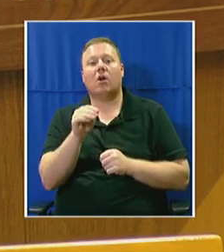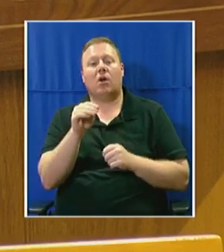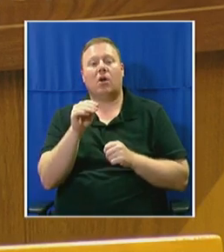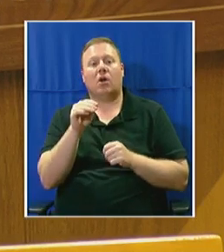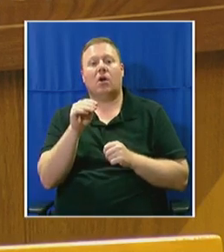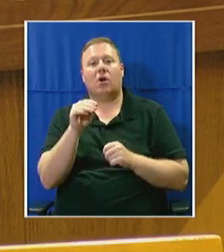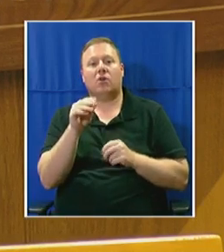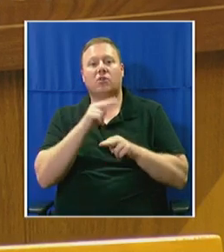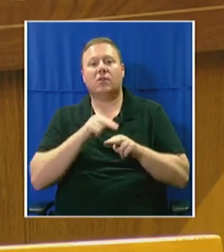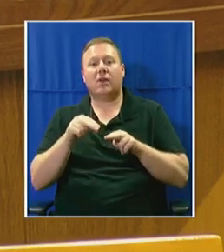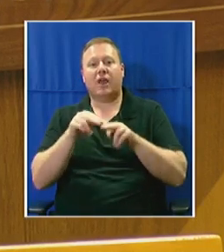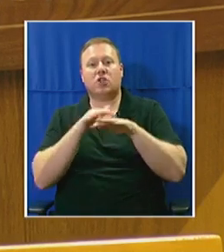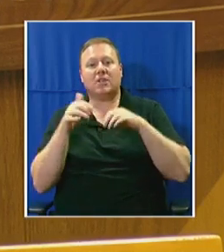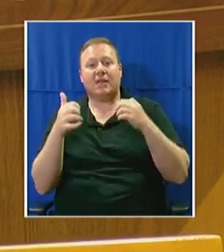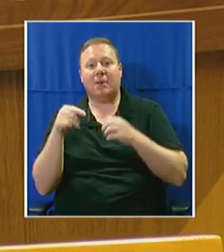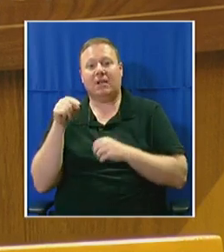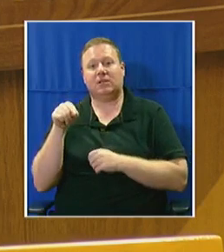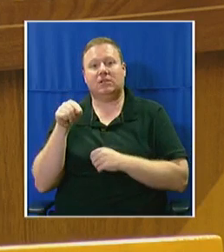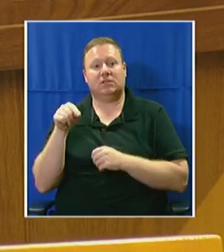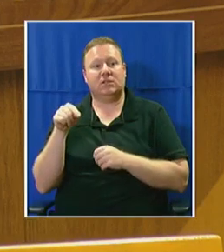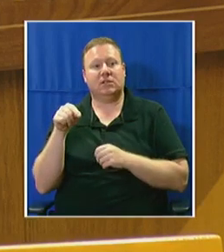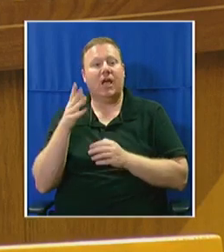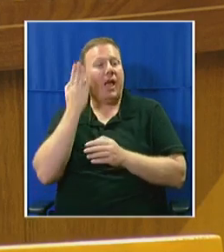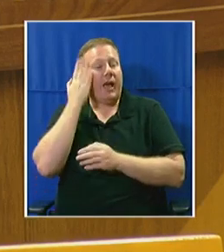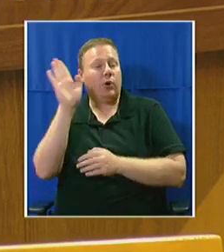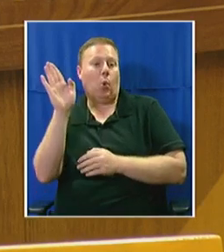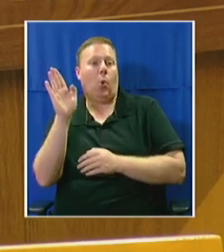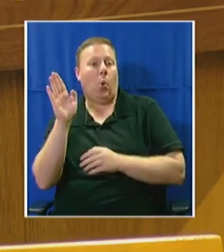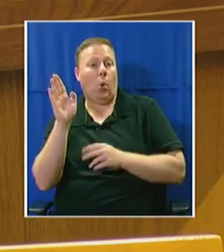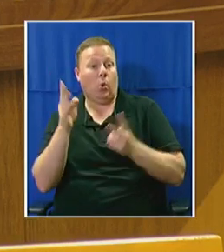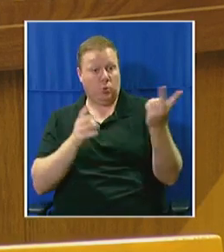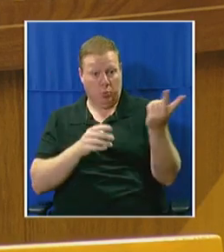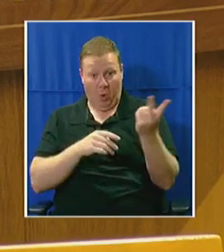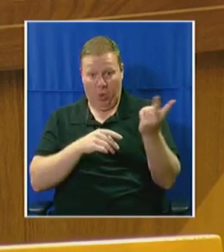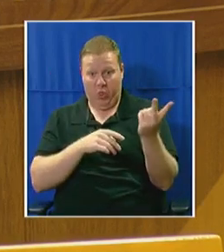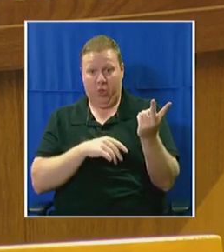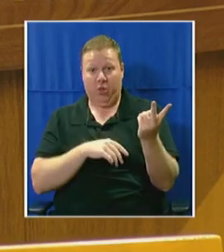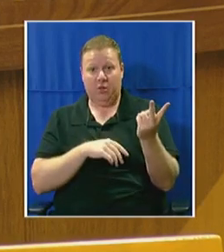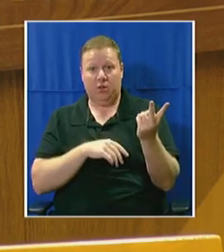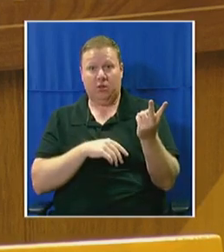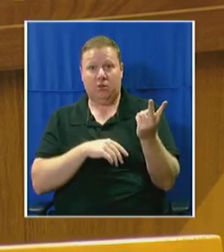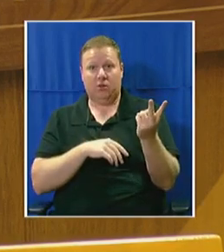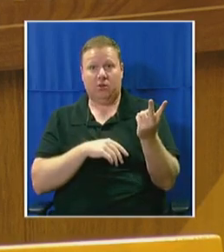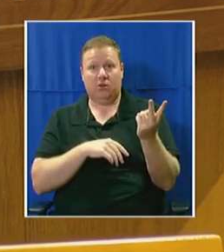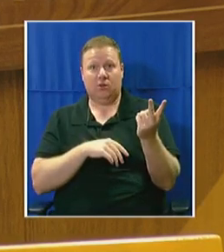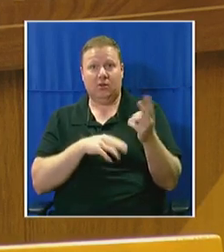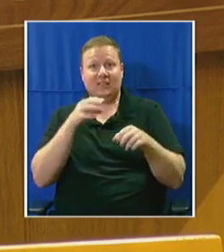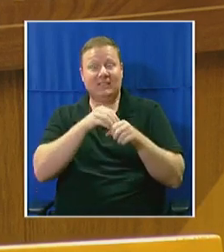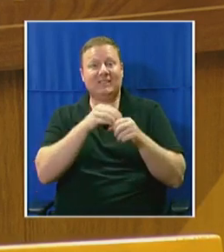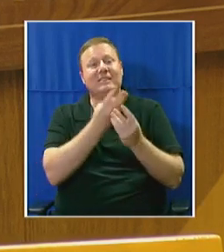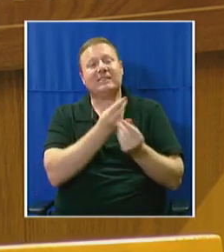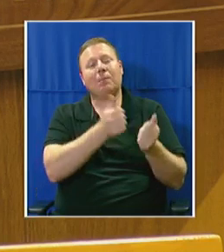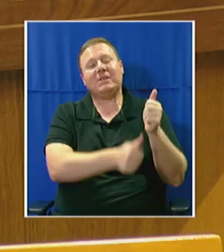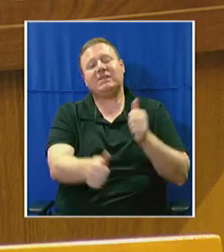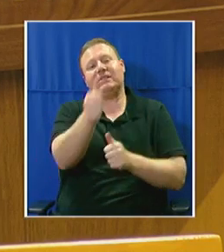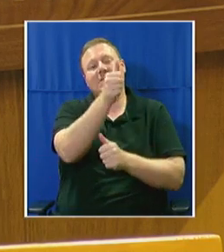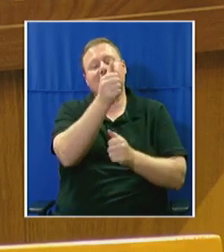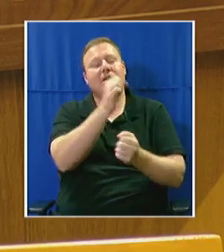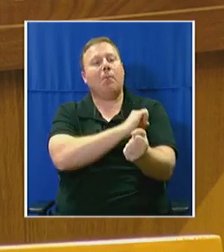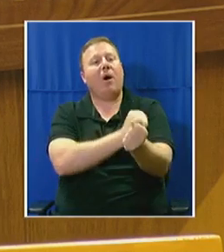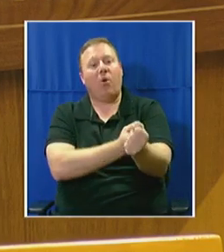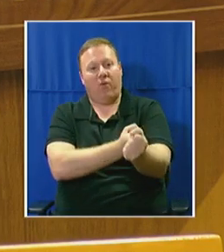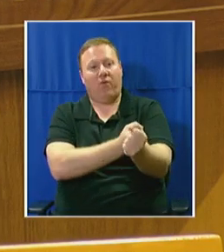the sca held that both are to remain as advocates they should be deemed to be fit and proper to remain in their offices this